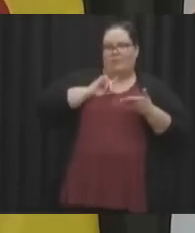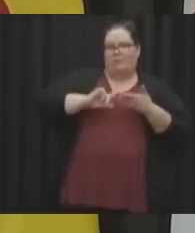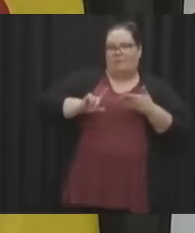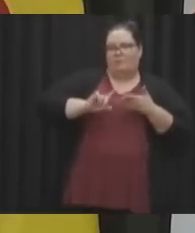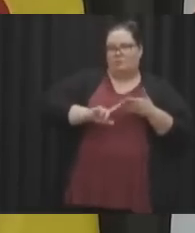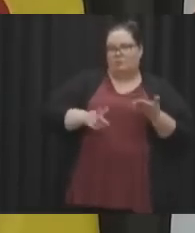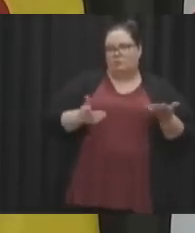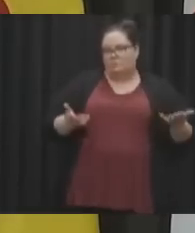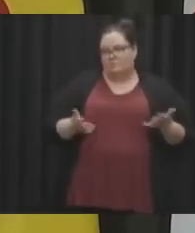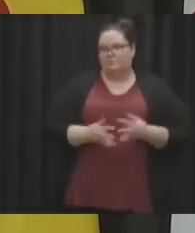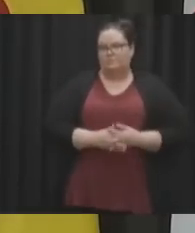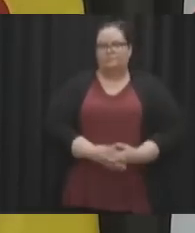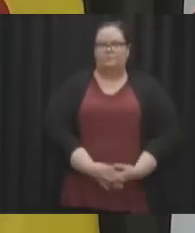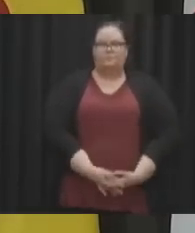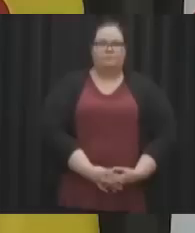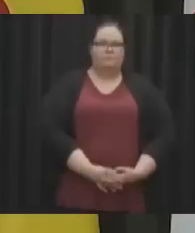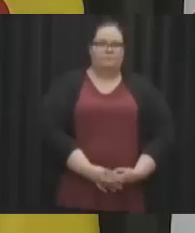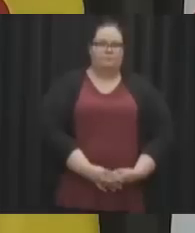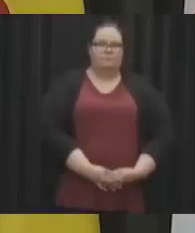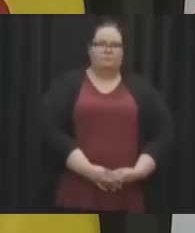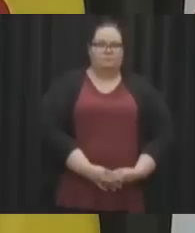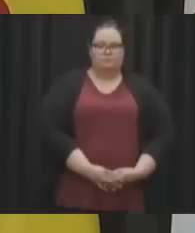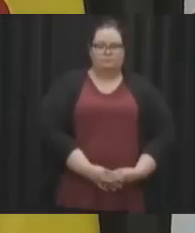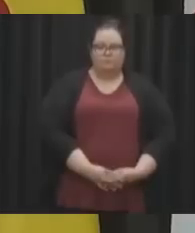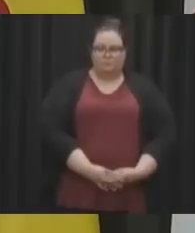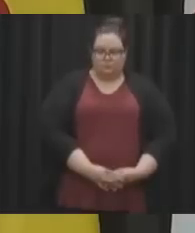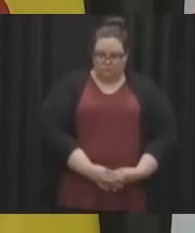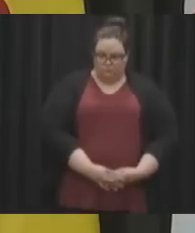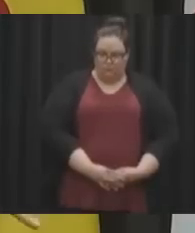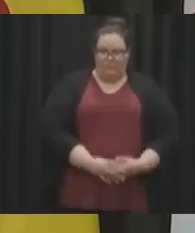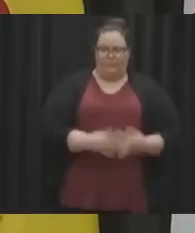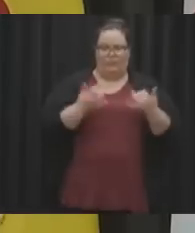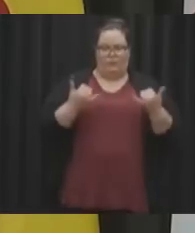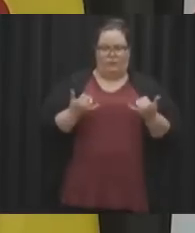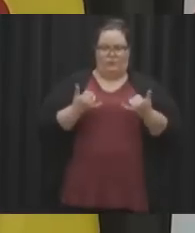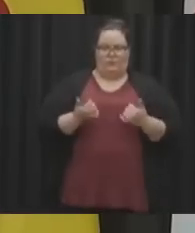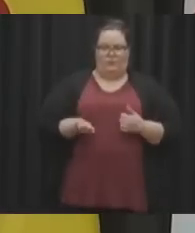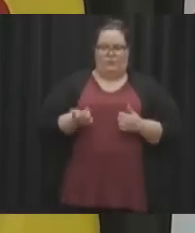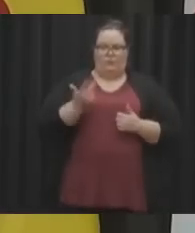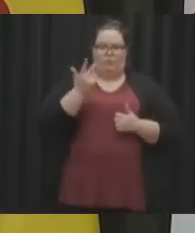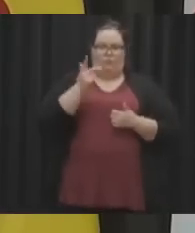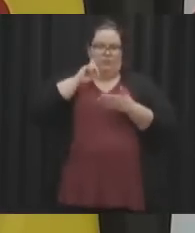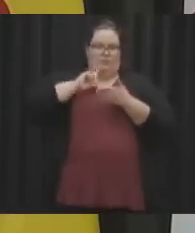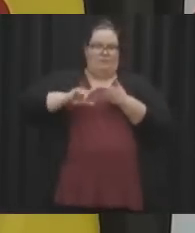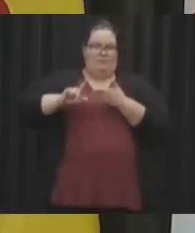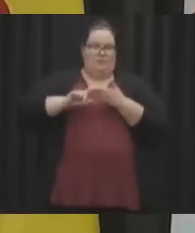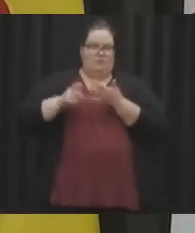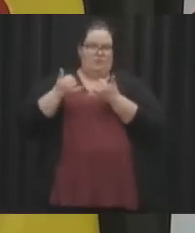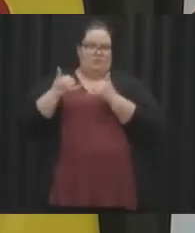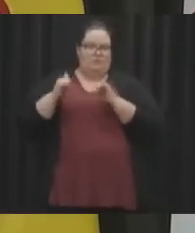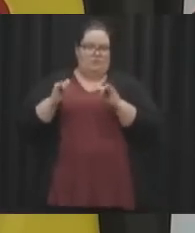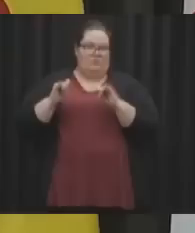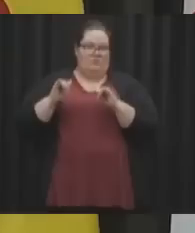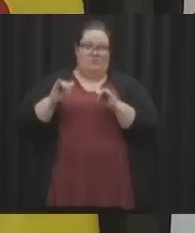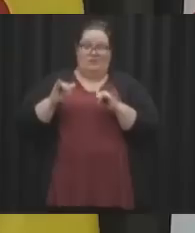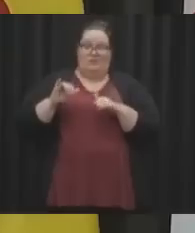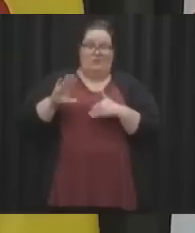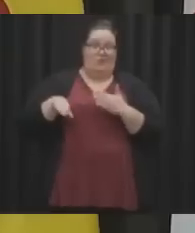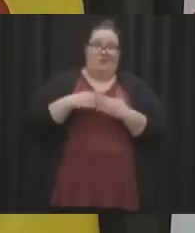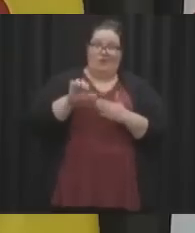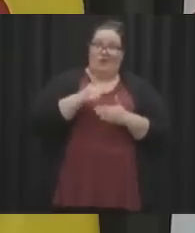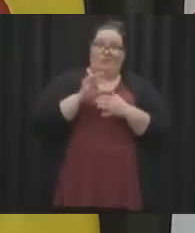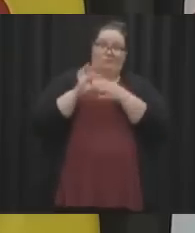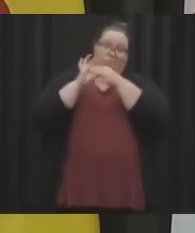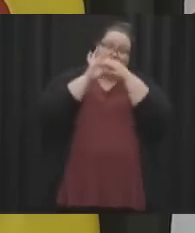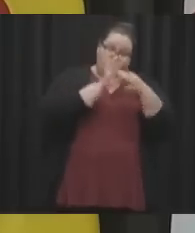Zone 3, but that's a separate issue in terms of where they travel to and from, and they're self-isolating and have been self-isolating